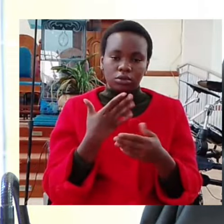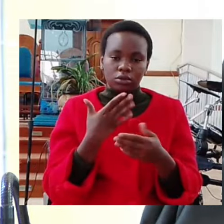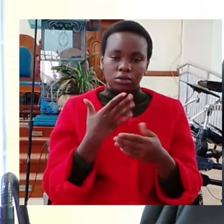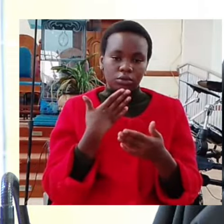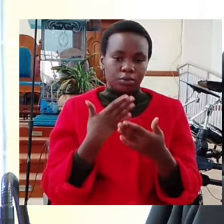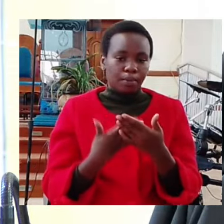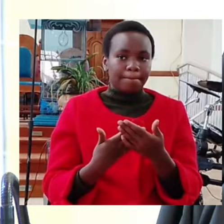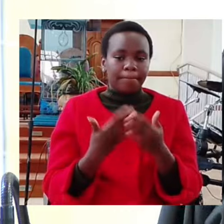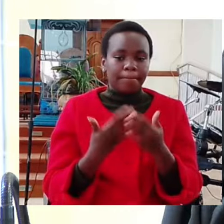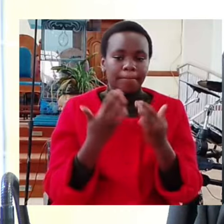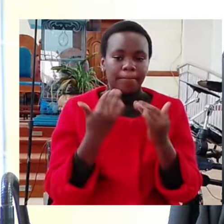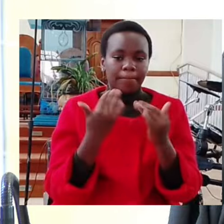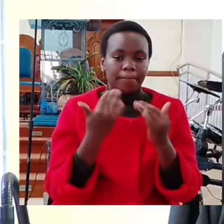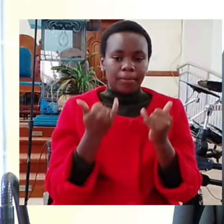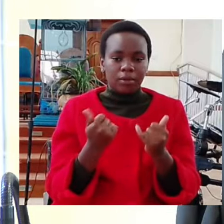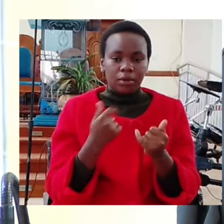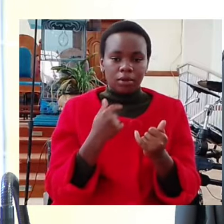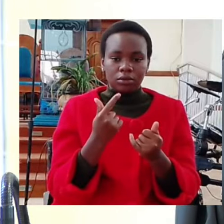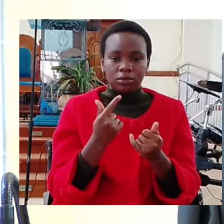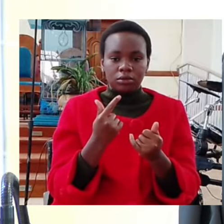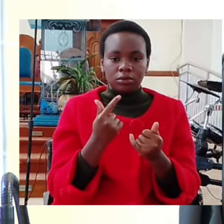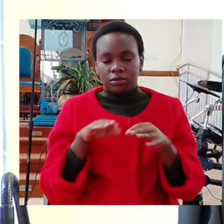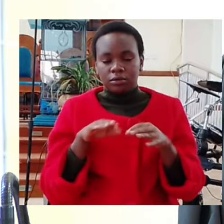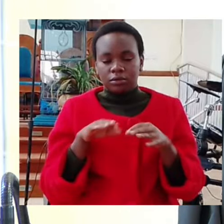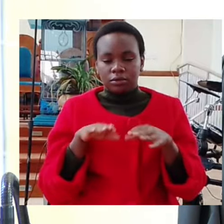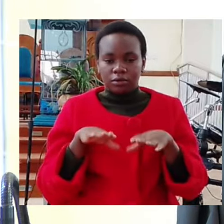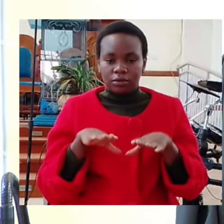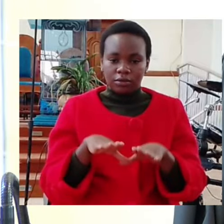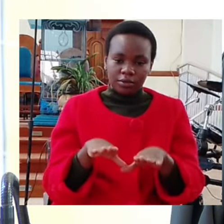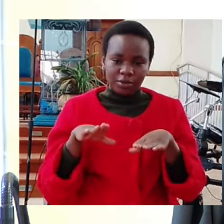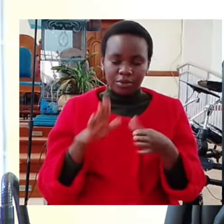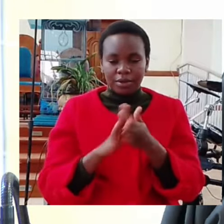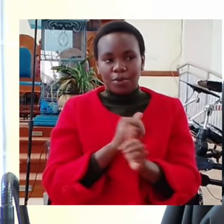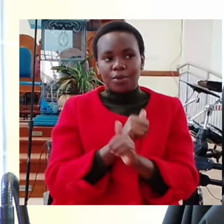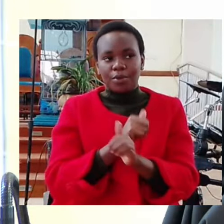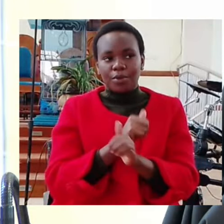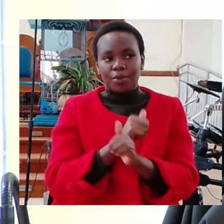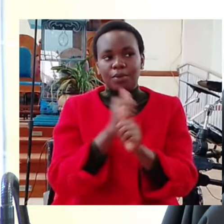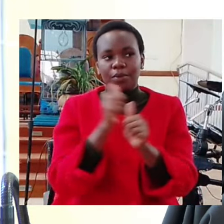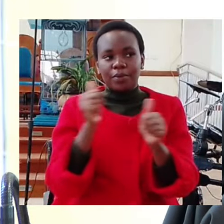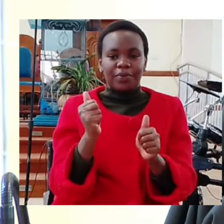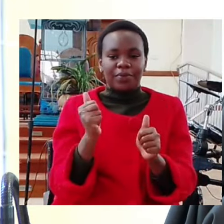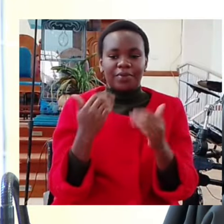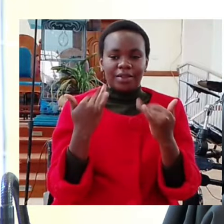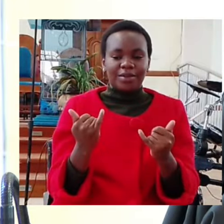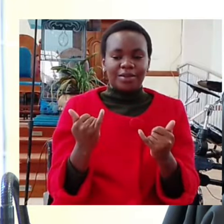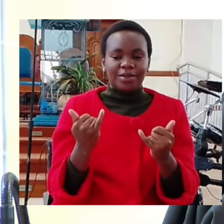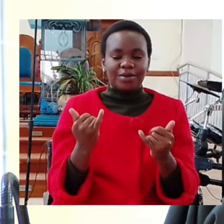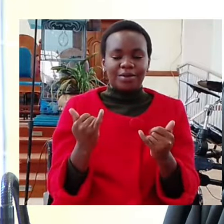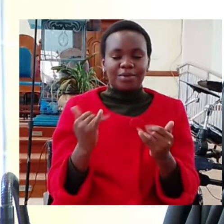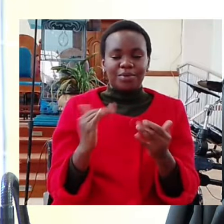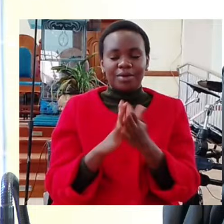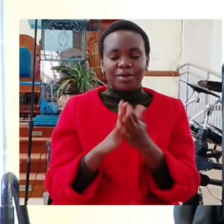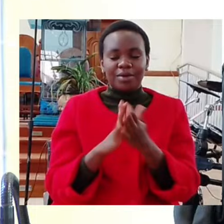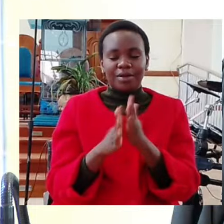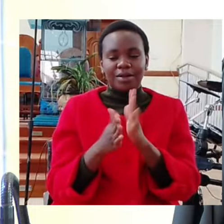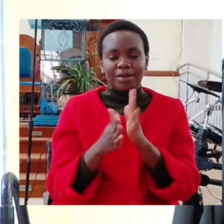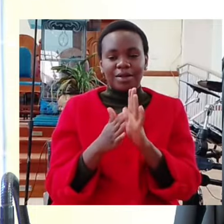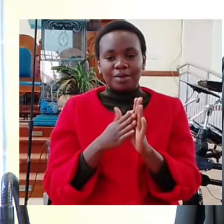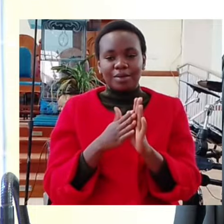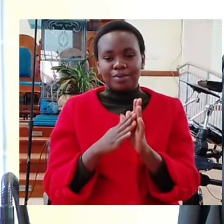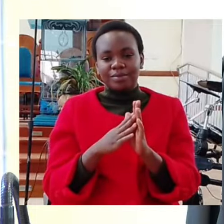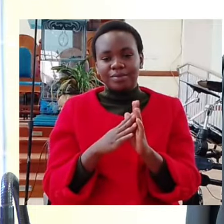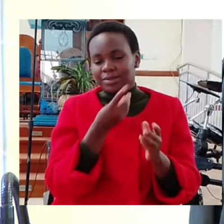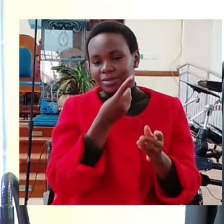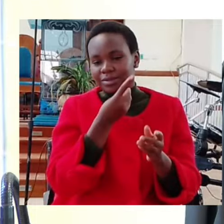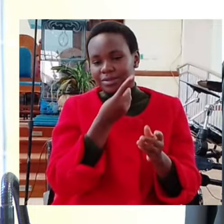Modu watidete yake garagari ya safashinika ya shionoke. Unfortunately shioma. Wale ya yabere nekono kaga